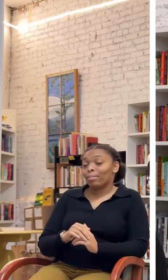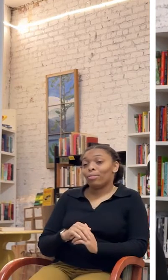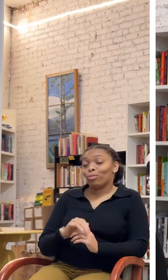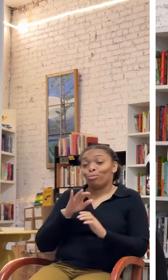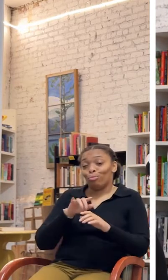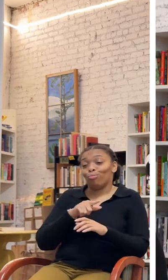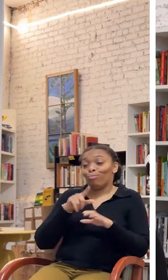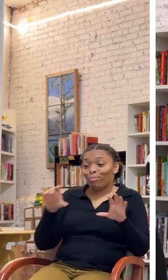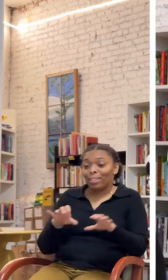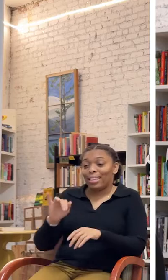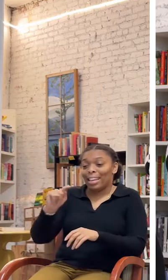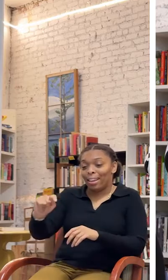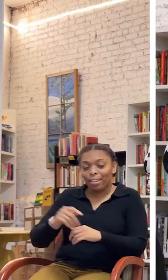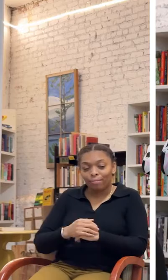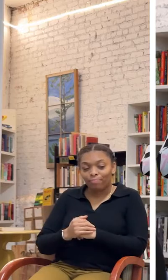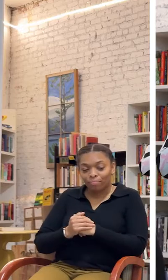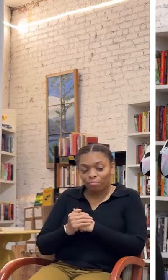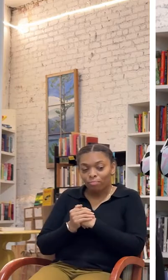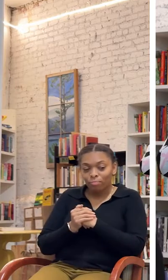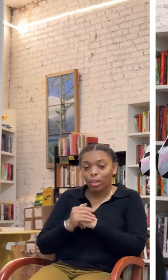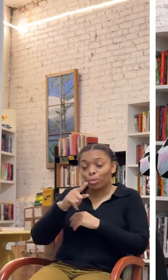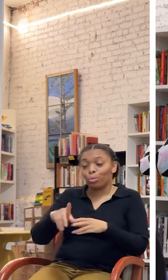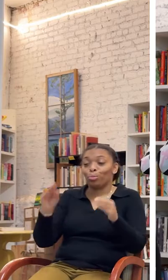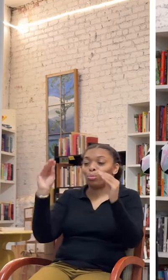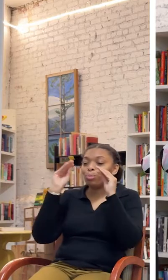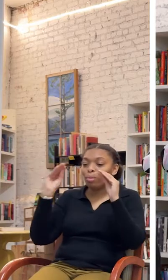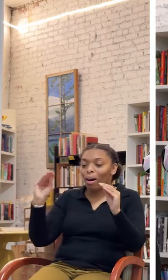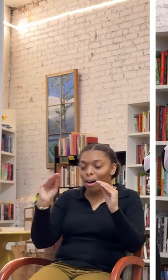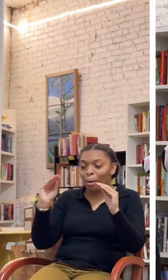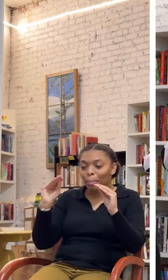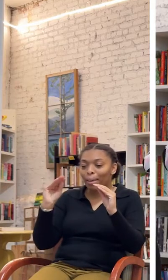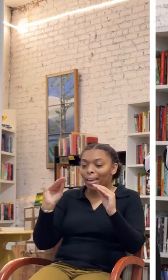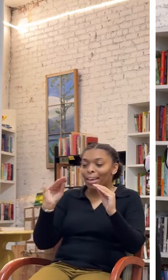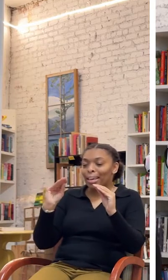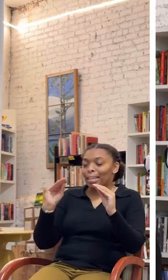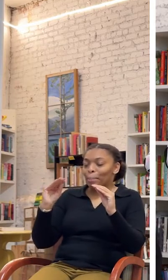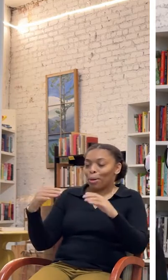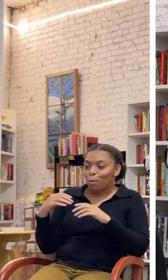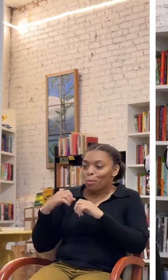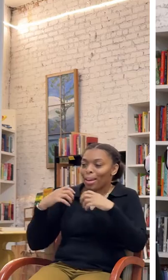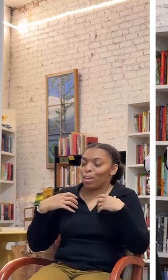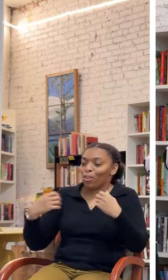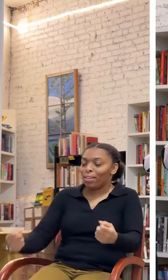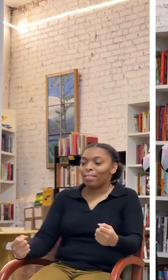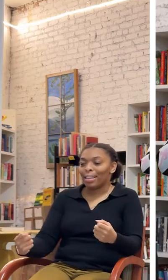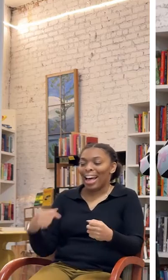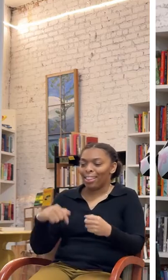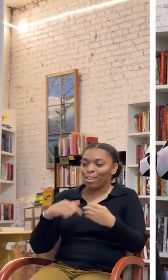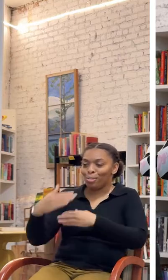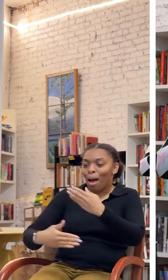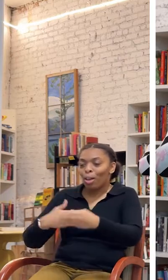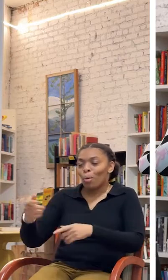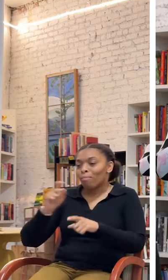And you have taught me just to be so courageous. And even in this process, when you were calling